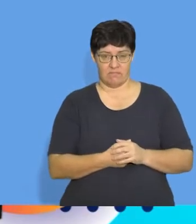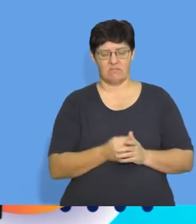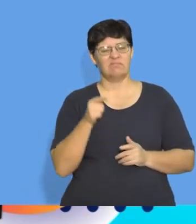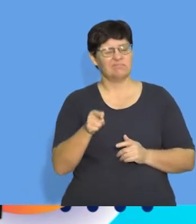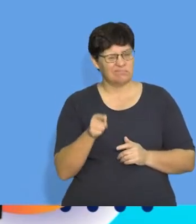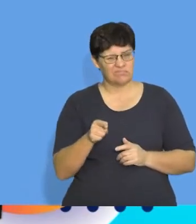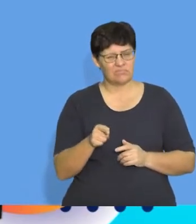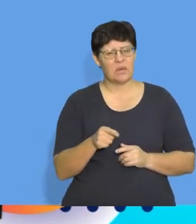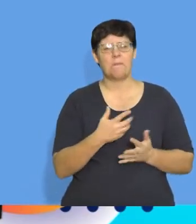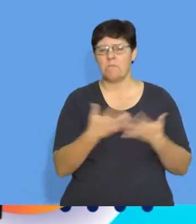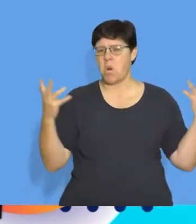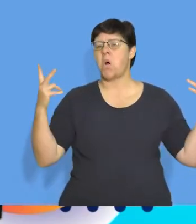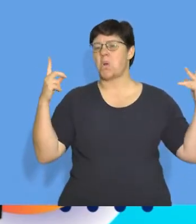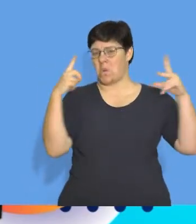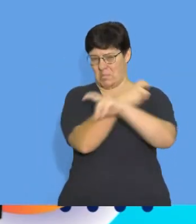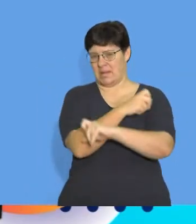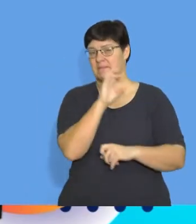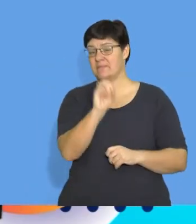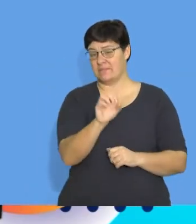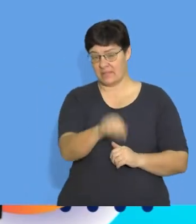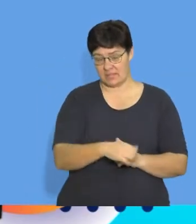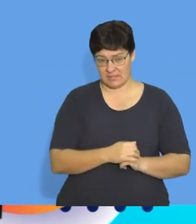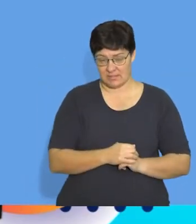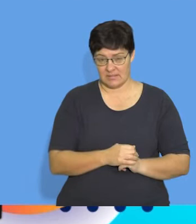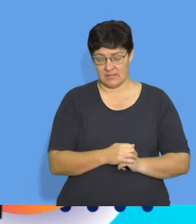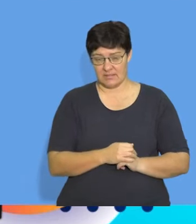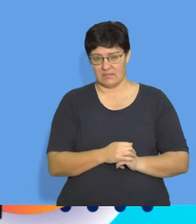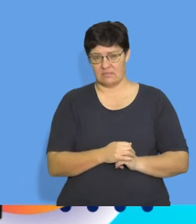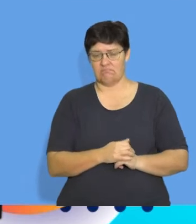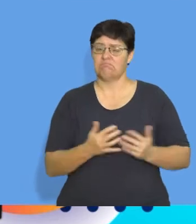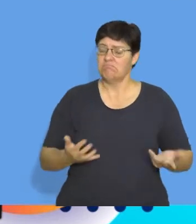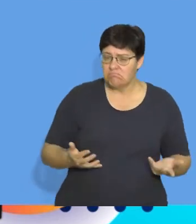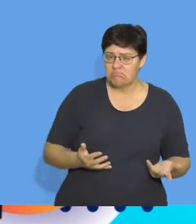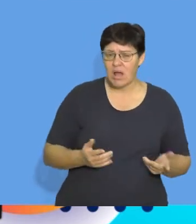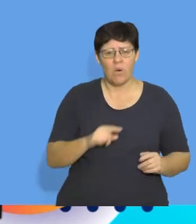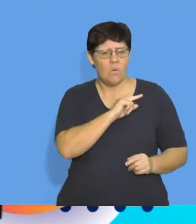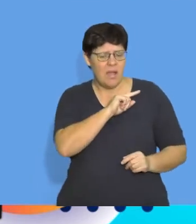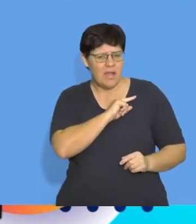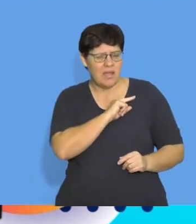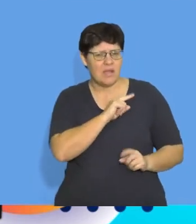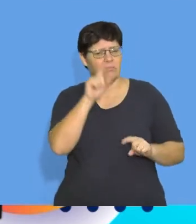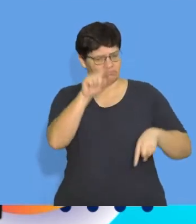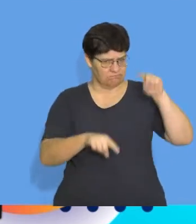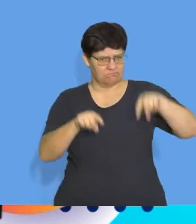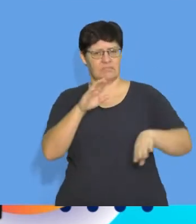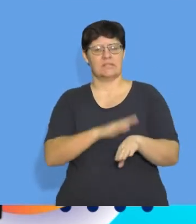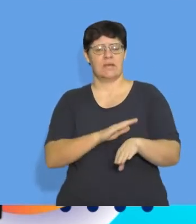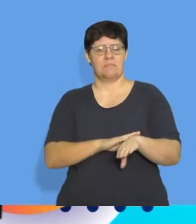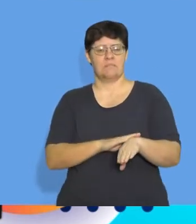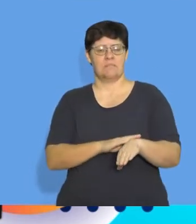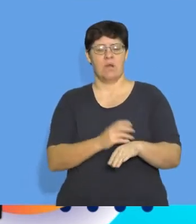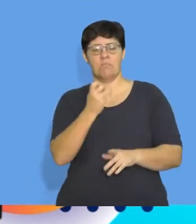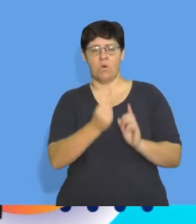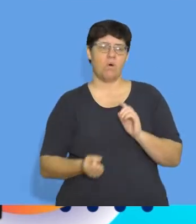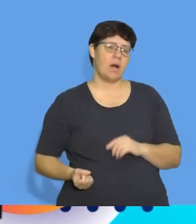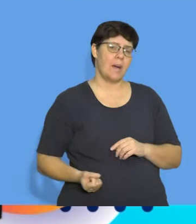a little more complicated because we now have multiple times when the ball's going to go up and